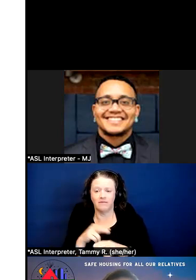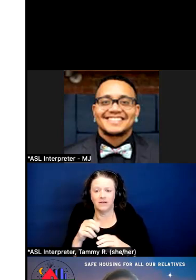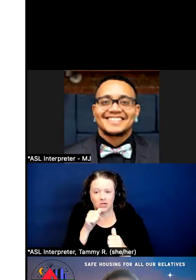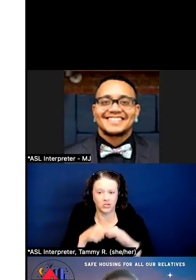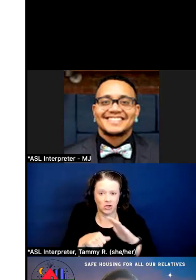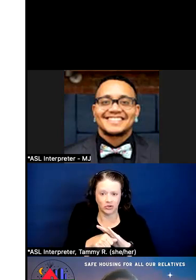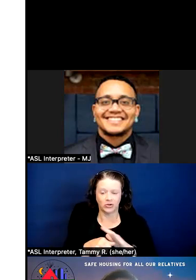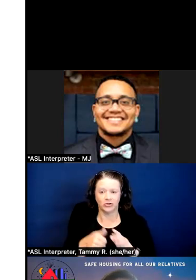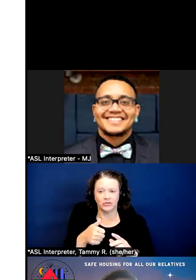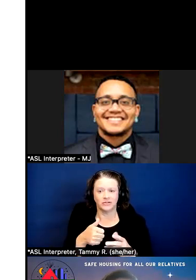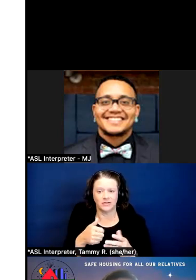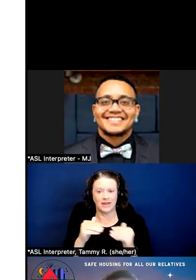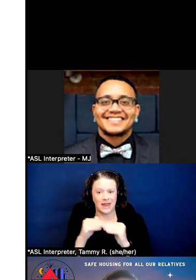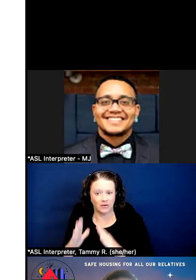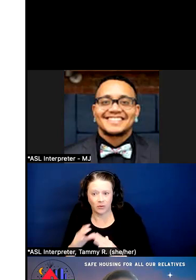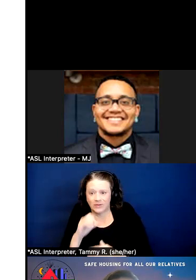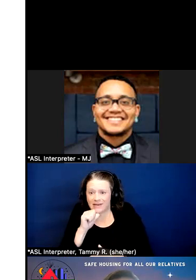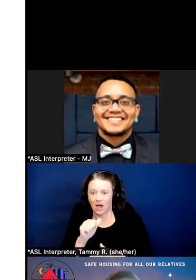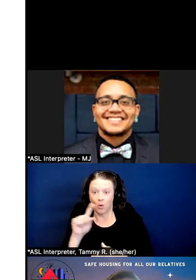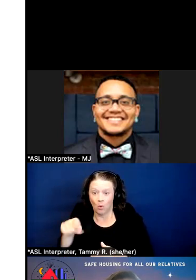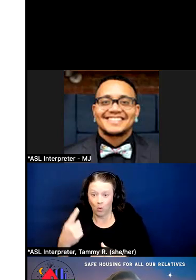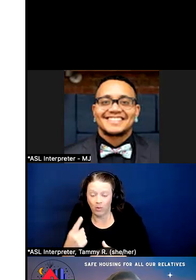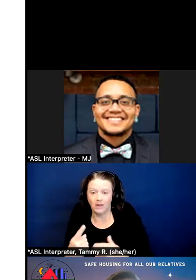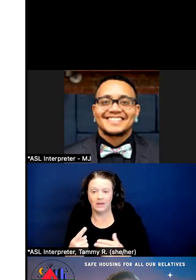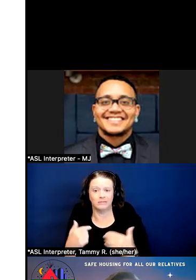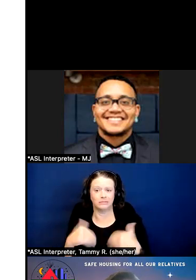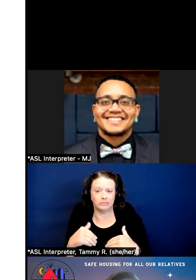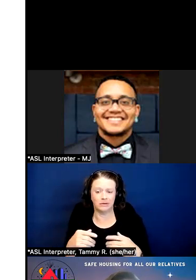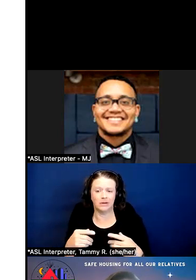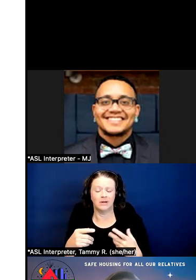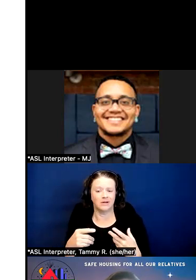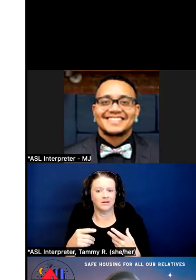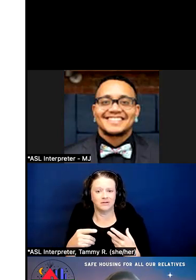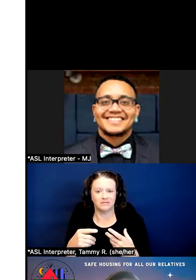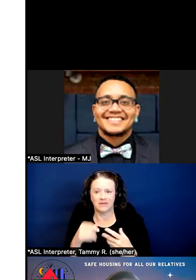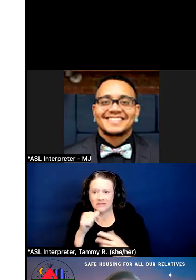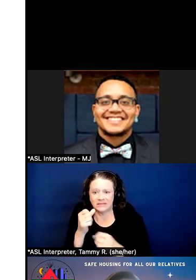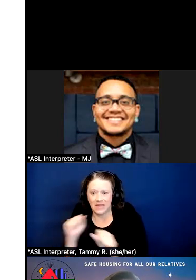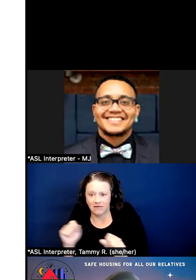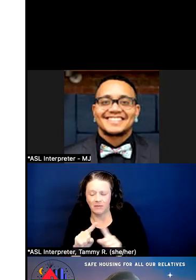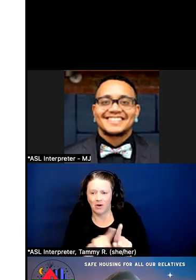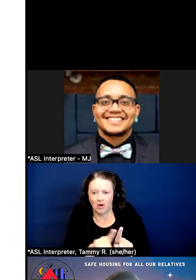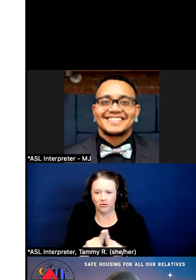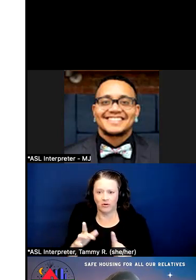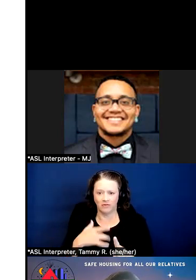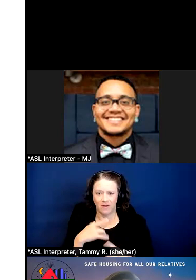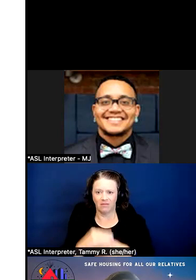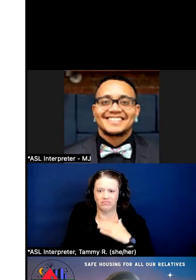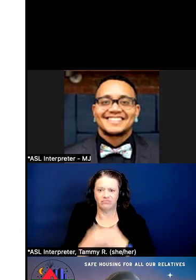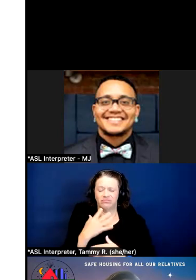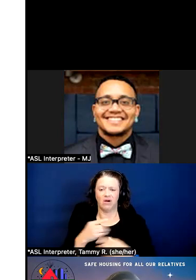was actually harmful to Indigenous survivors. They continually referenced the mental stigma they felt in those